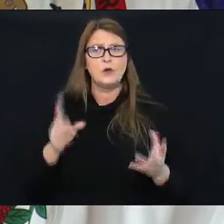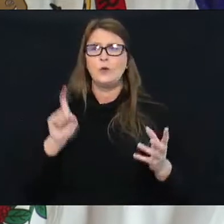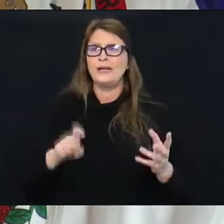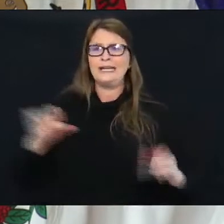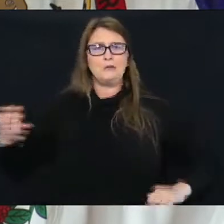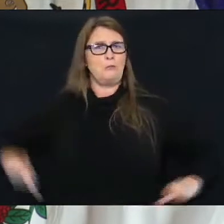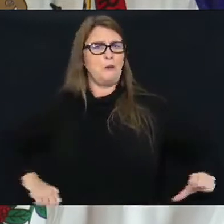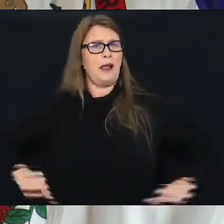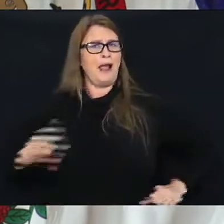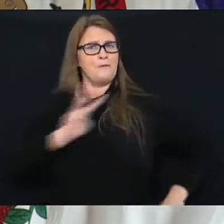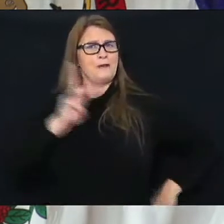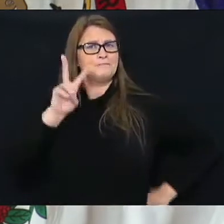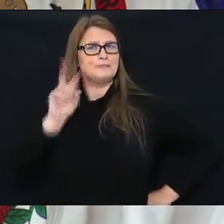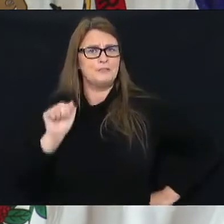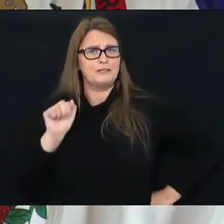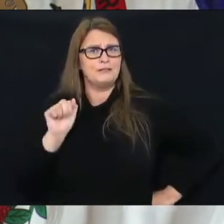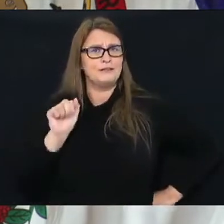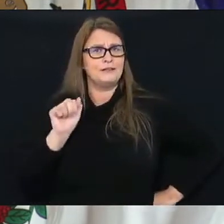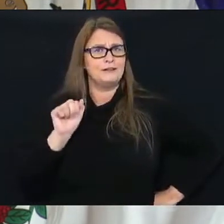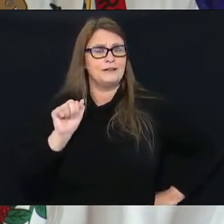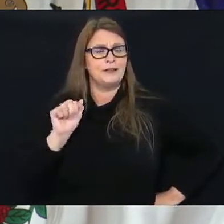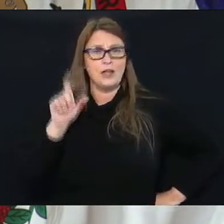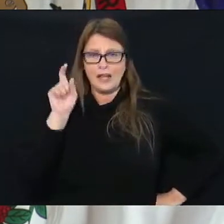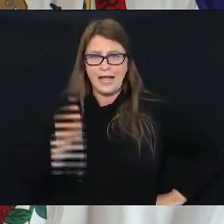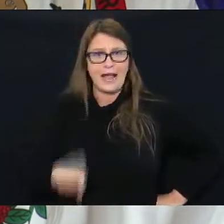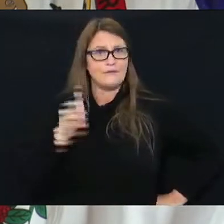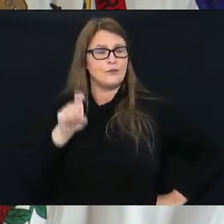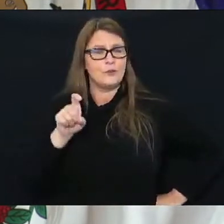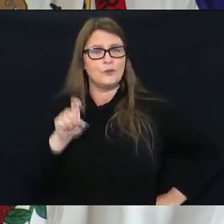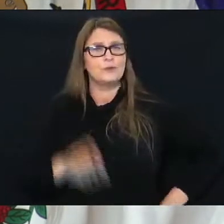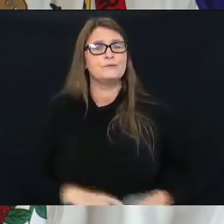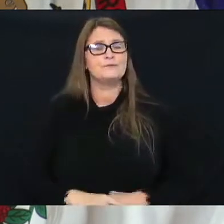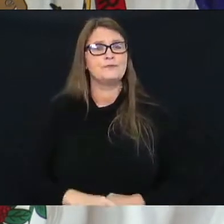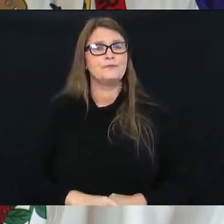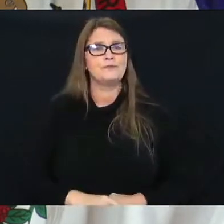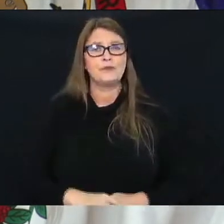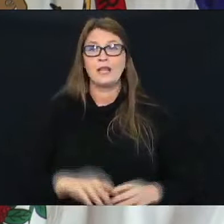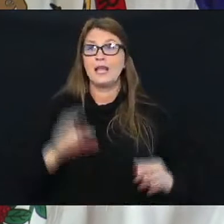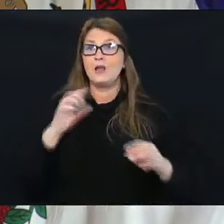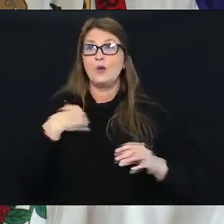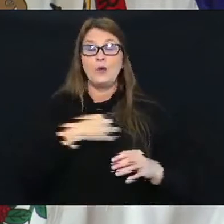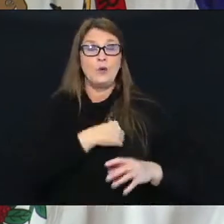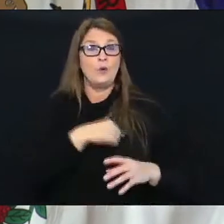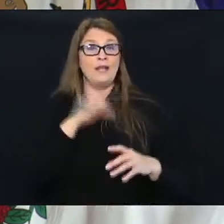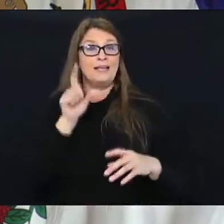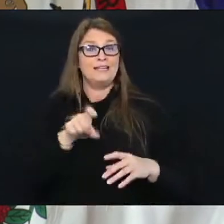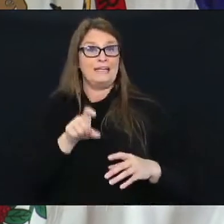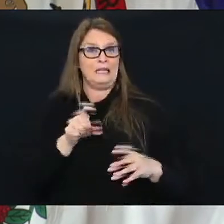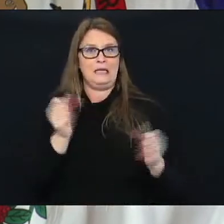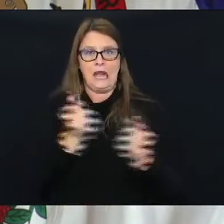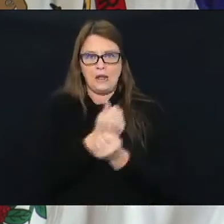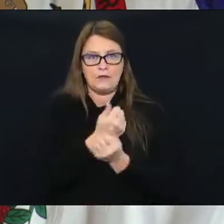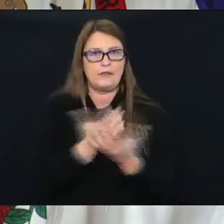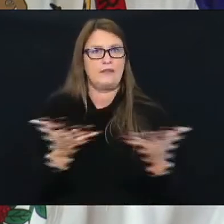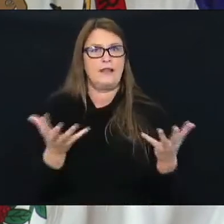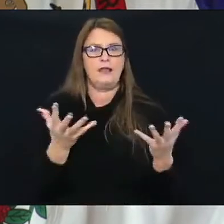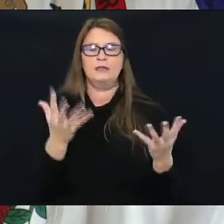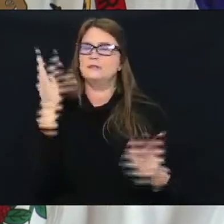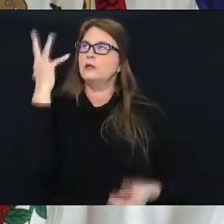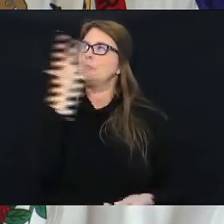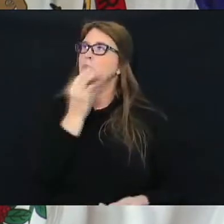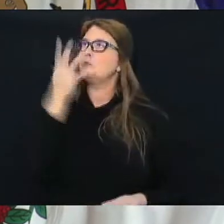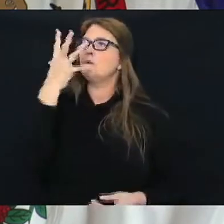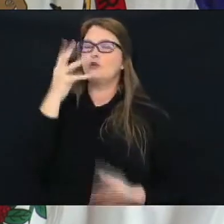West Virginia, then we're not much of a frog. Because absolutely, with all in us, we have the most